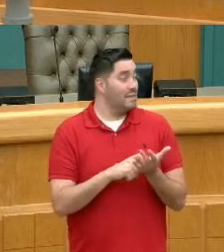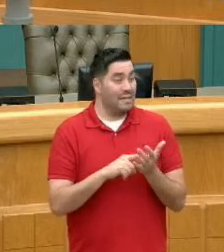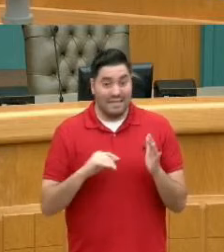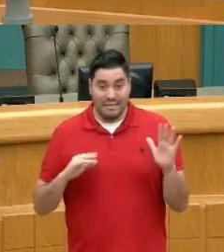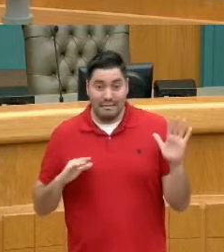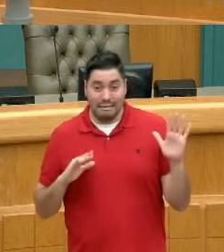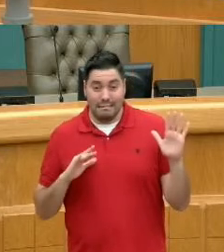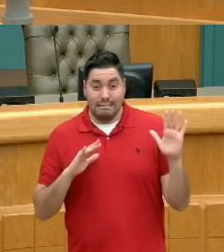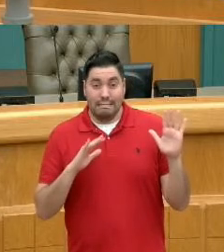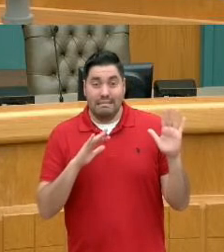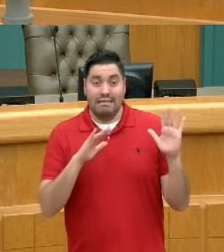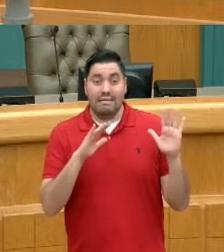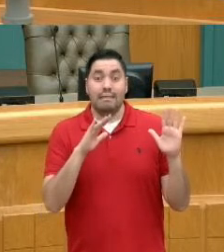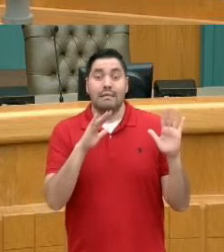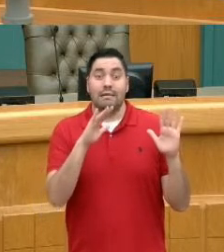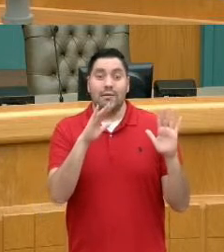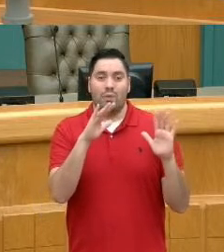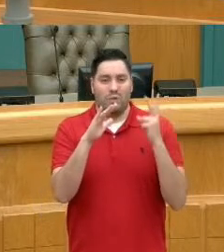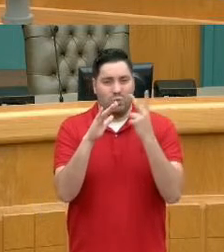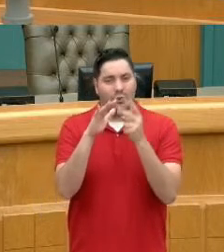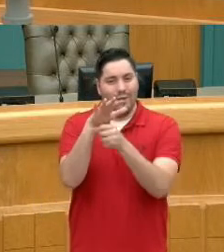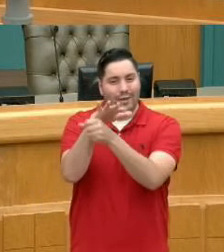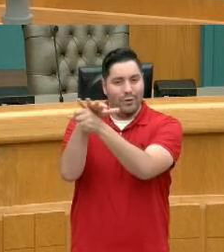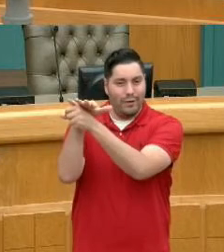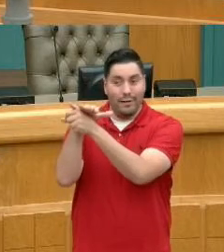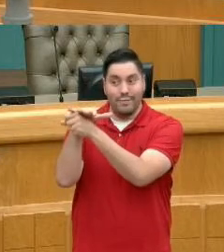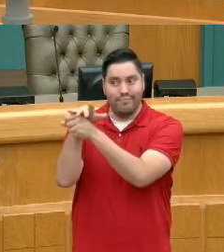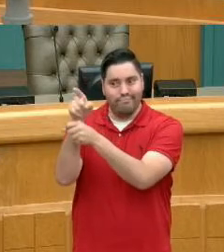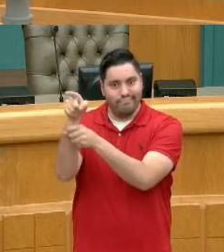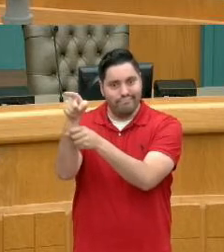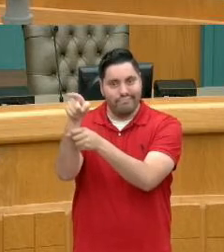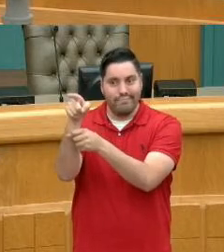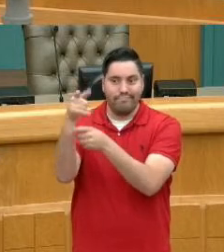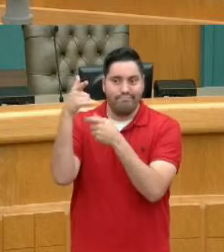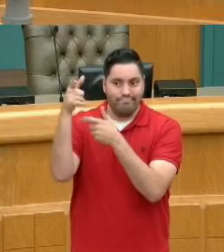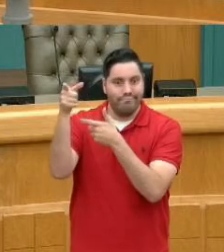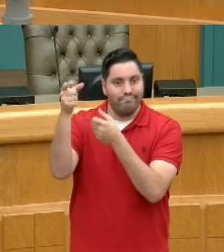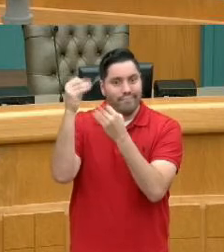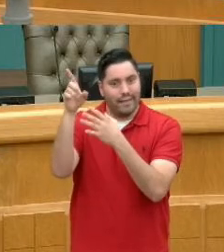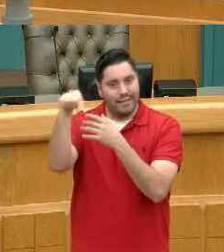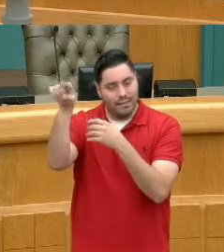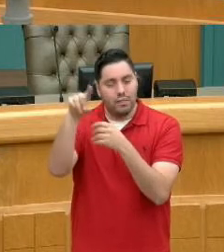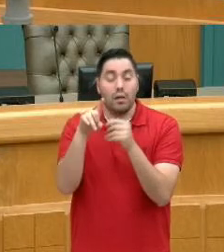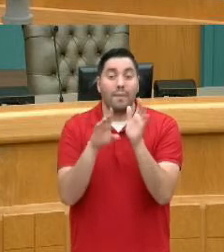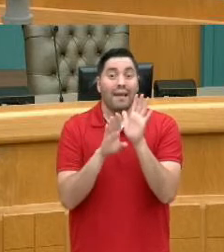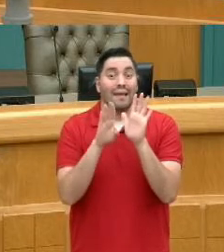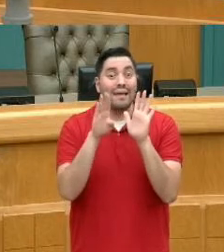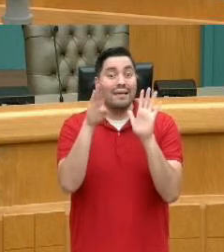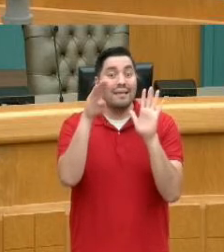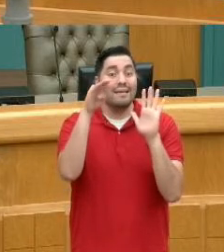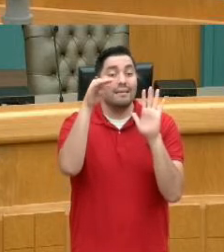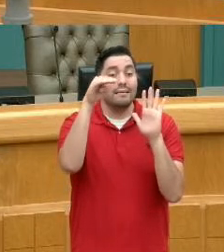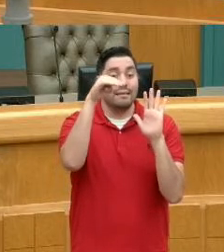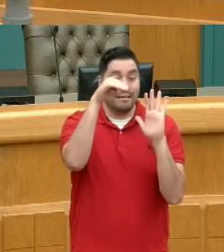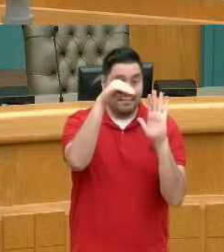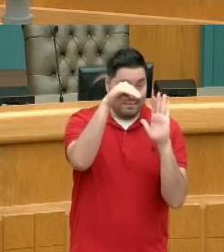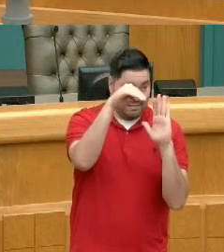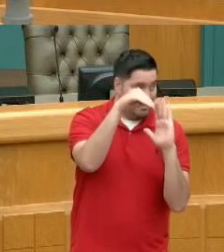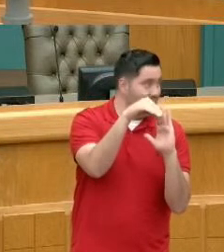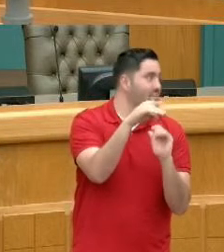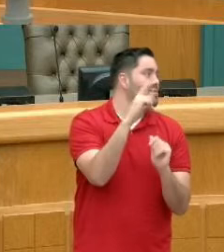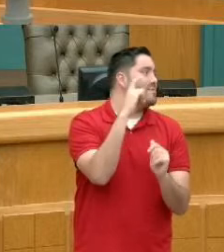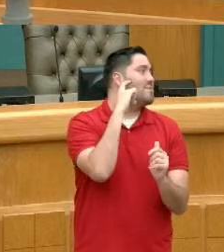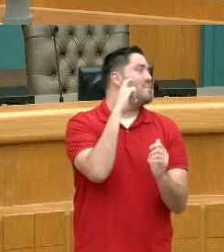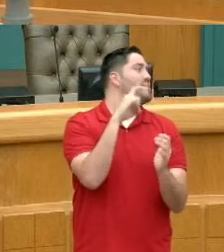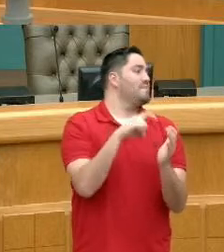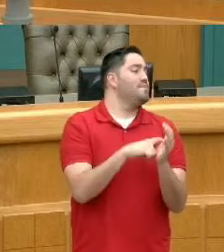from 2 outbreak areas. But the numbers are coming down, or the average number per day is coming down. So this graph